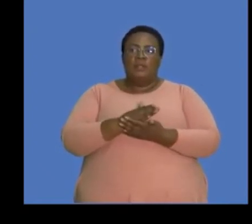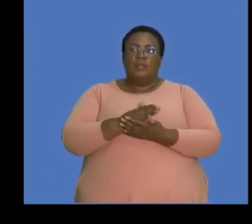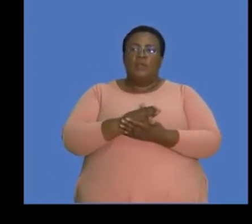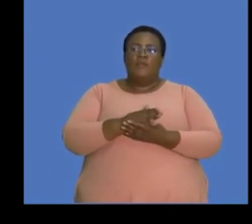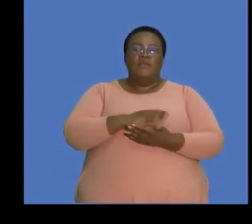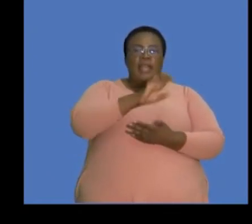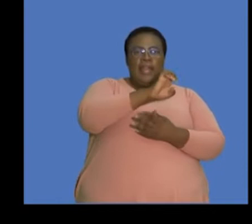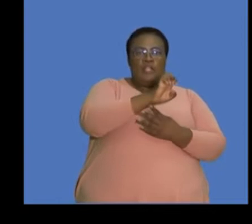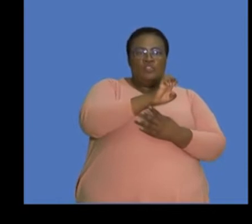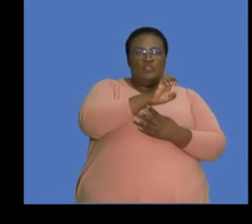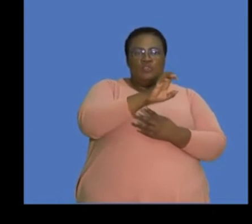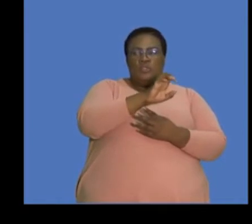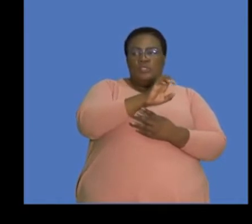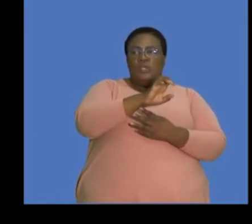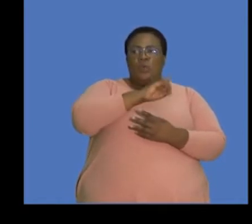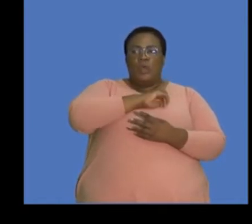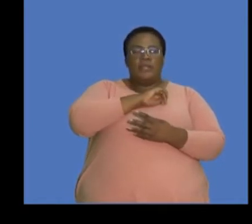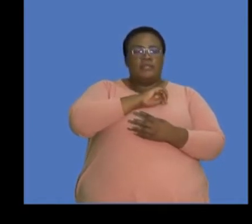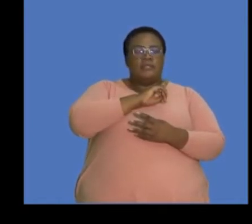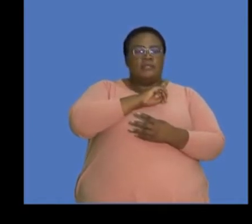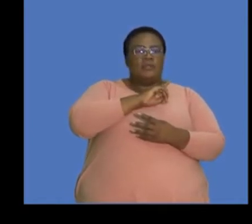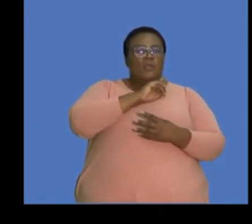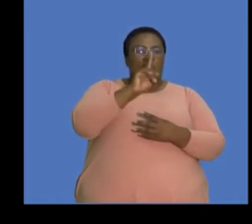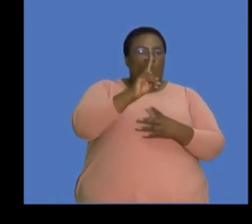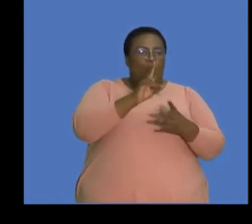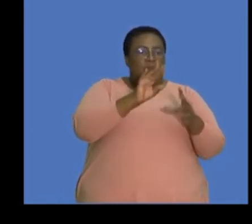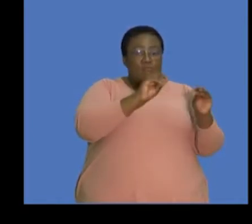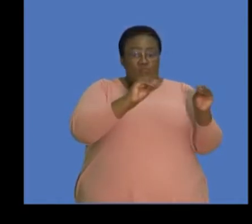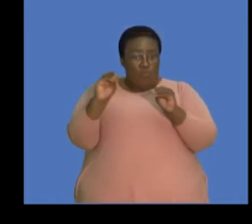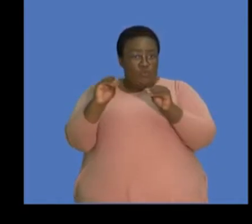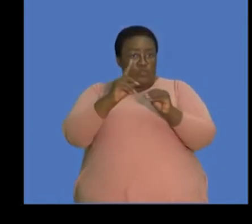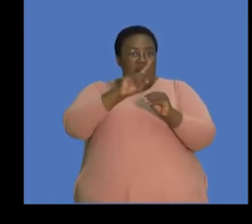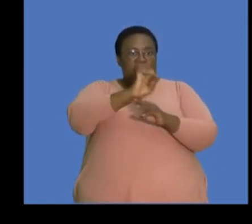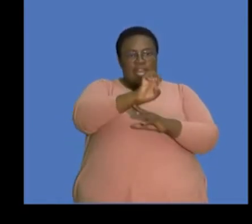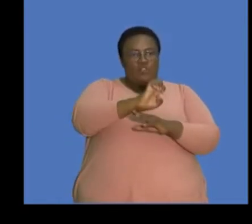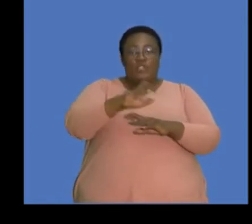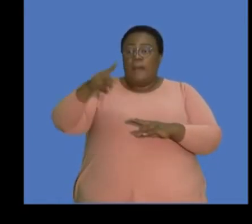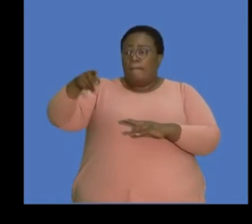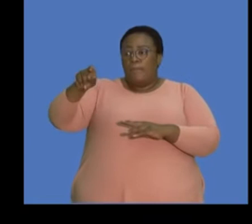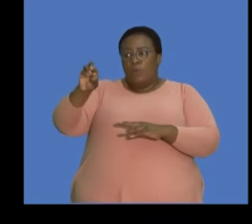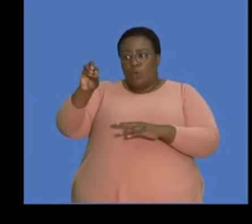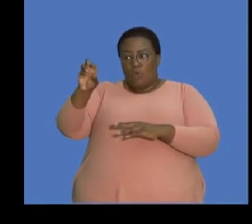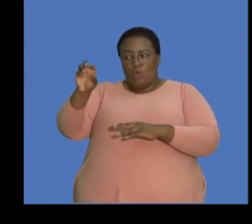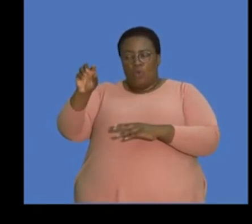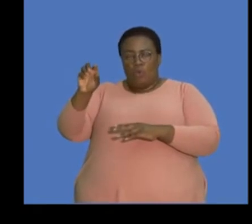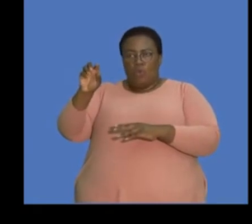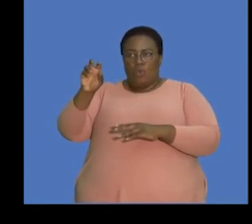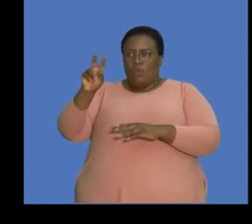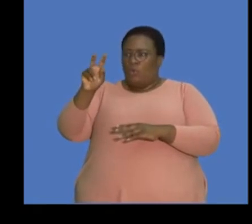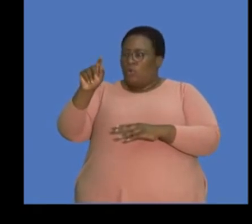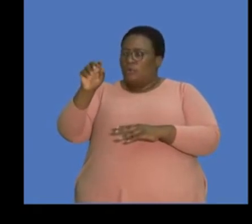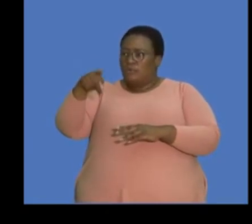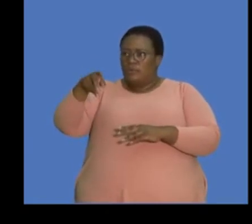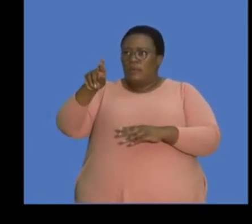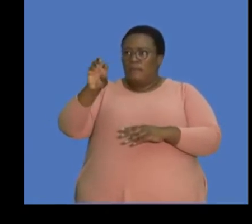of electrons, because what exactly moves are the electrons, not protons, okay? It happens through contact or